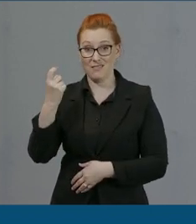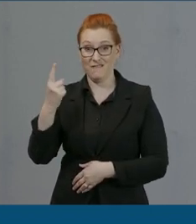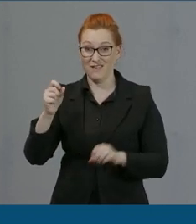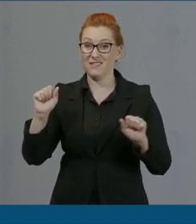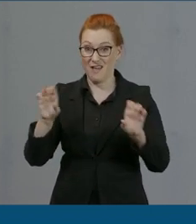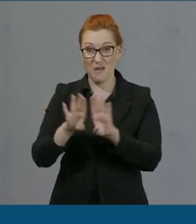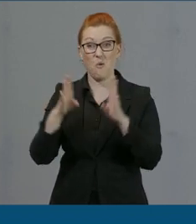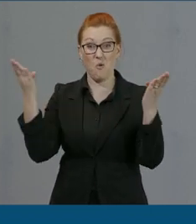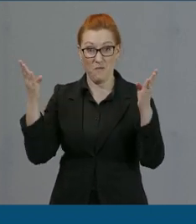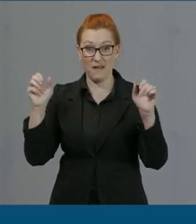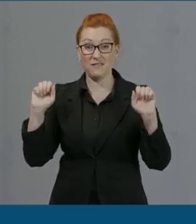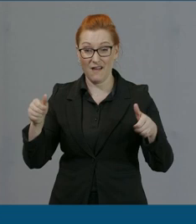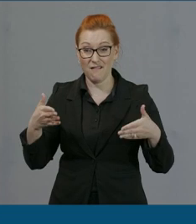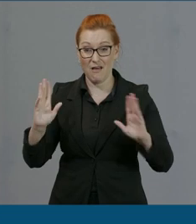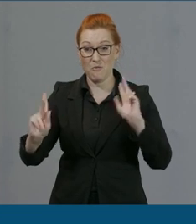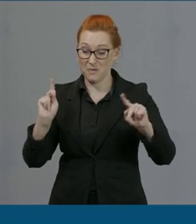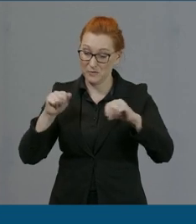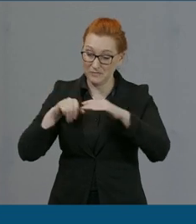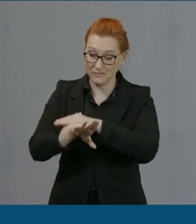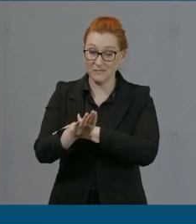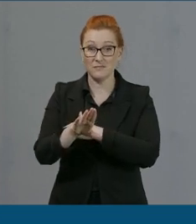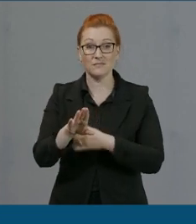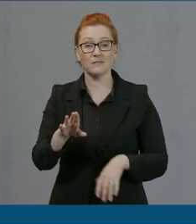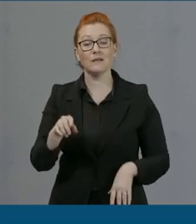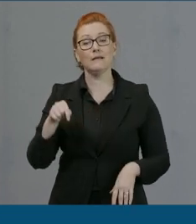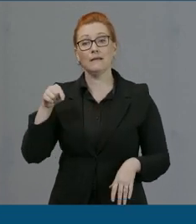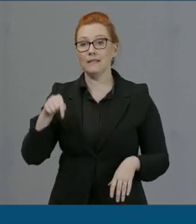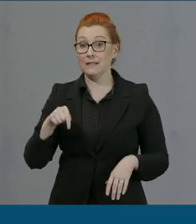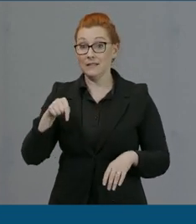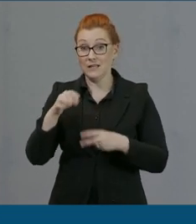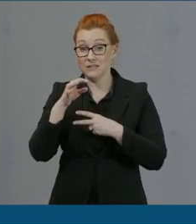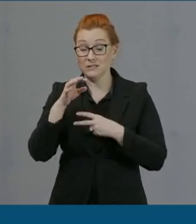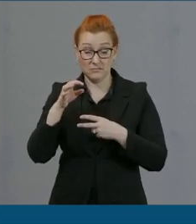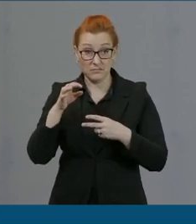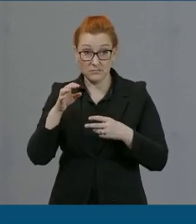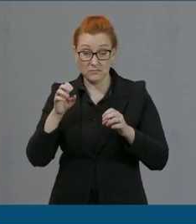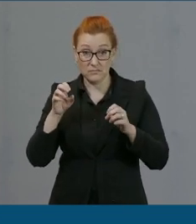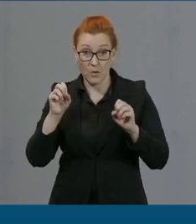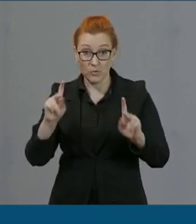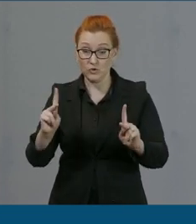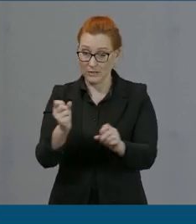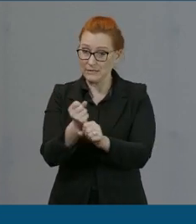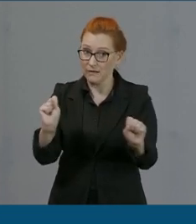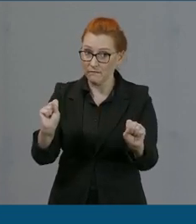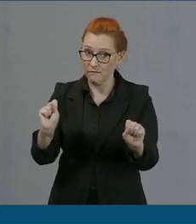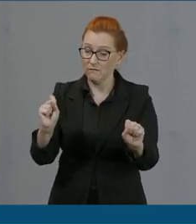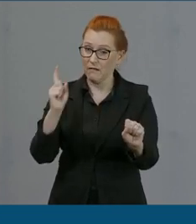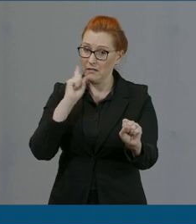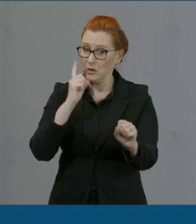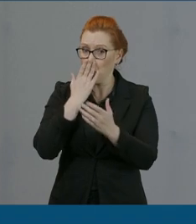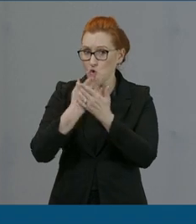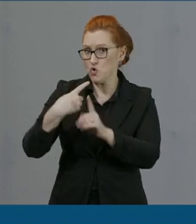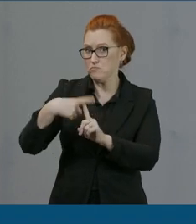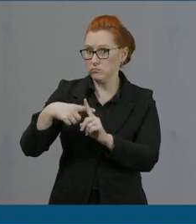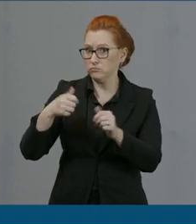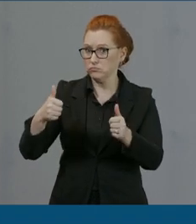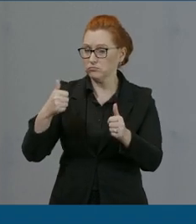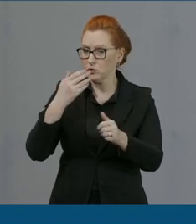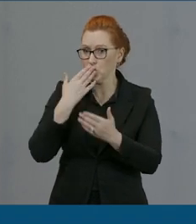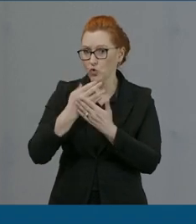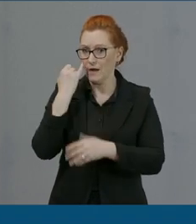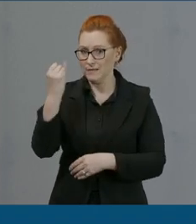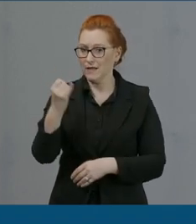for several weeks. This is a safe and good option at this time, and they'll have a full week in which to